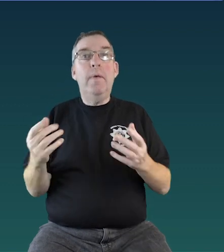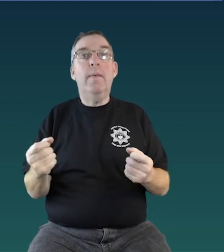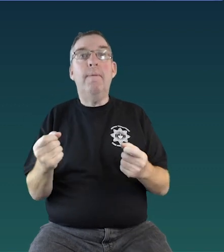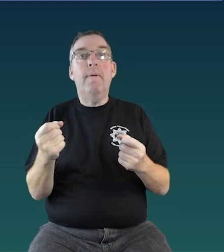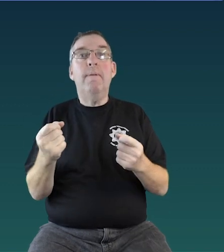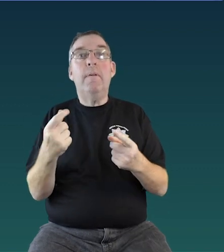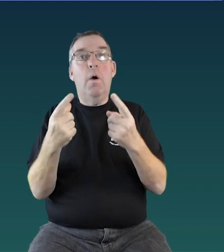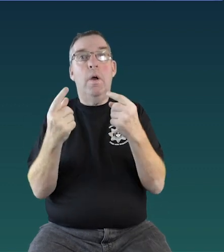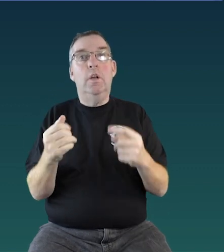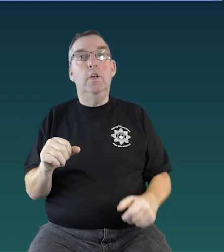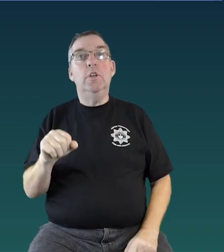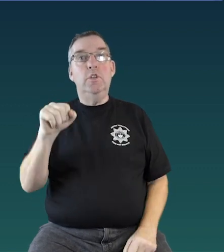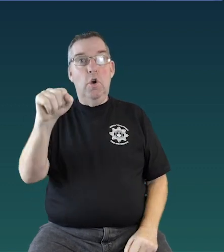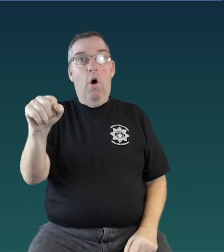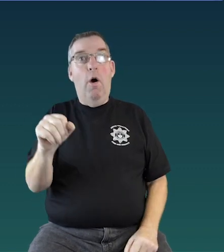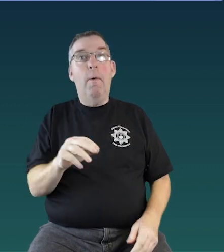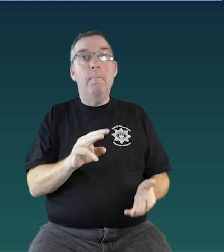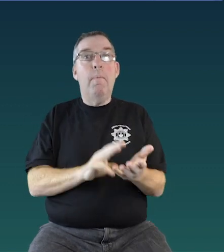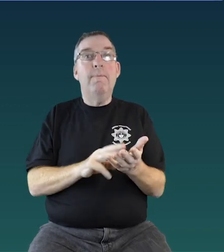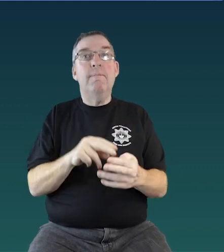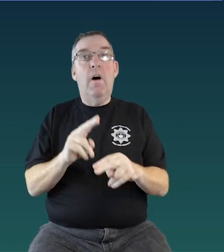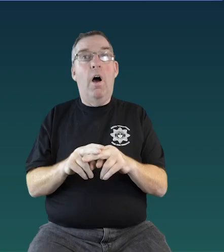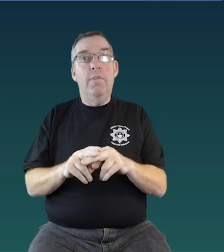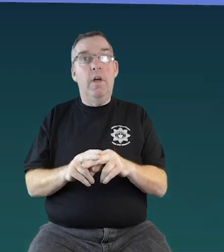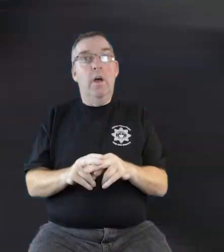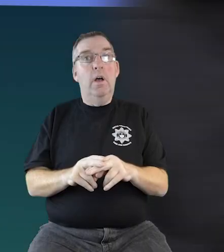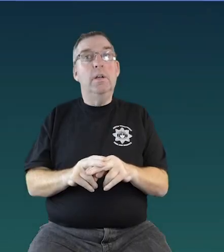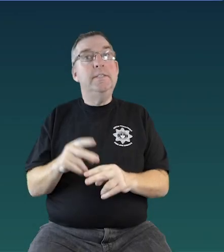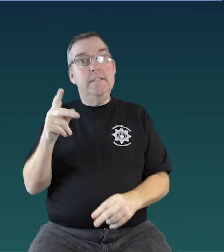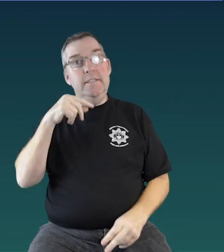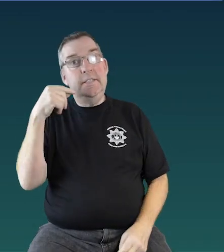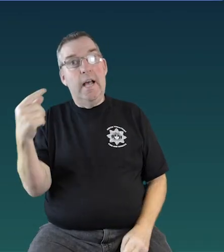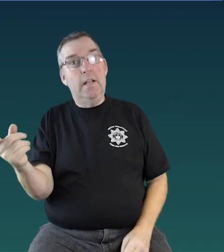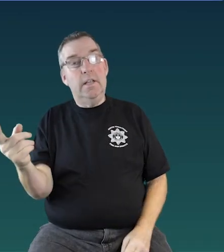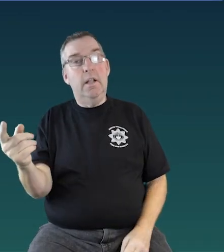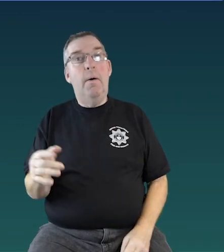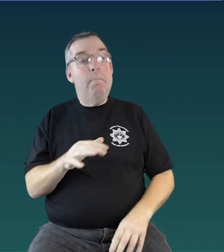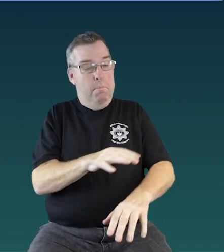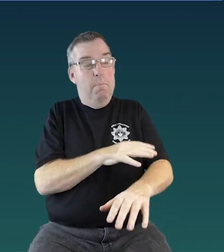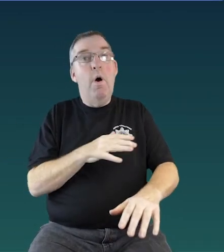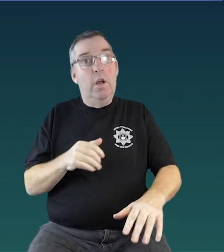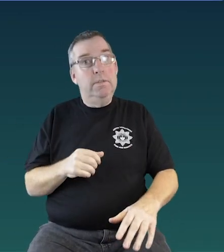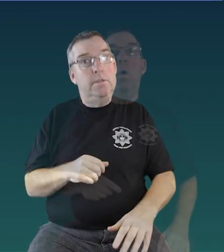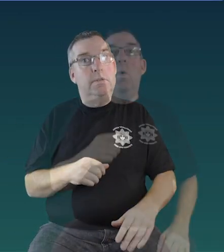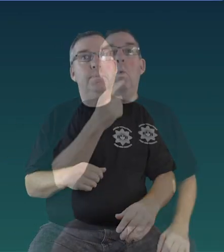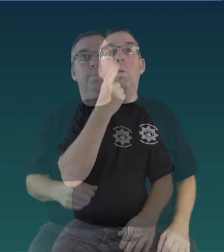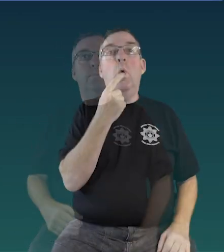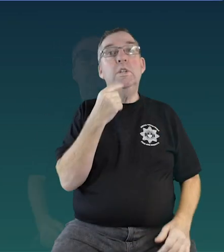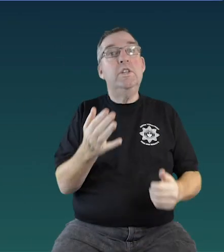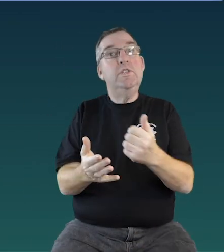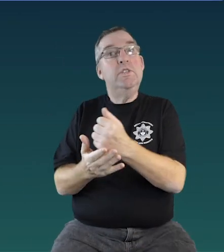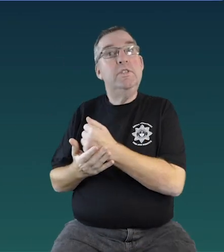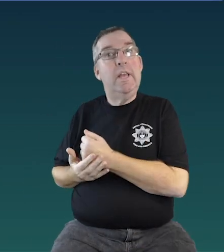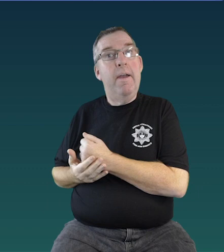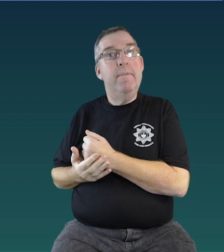to know, and you could really hurt yourself or others. We also need to keep safe around water.